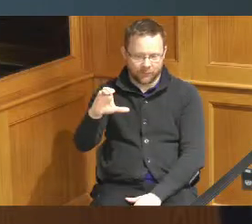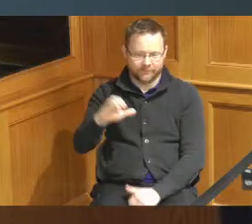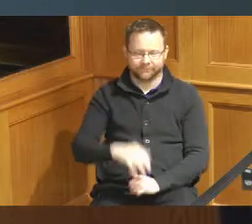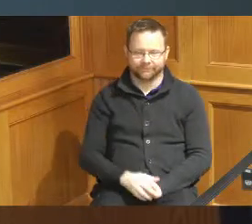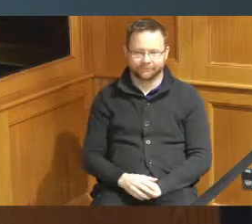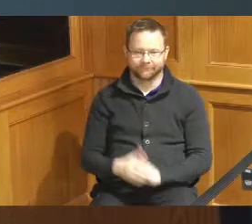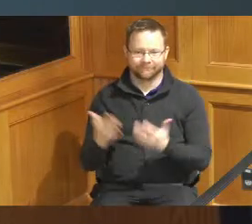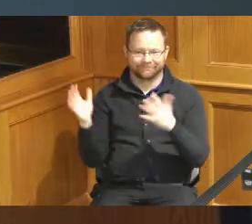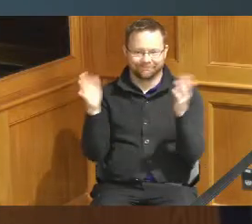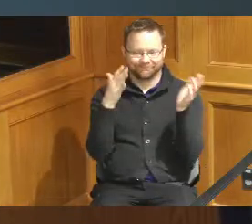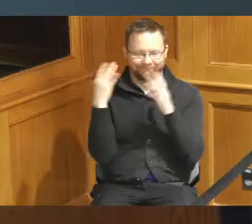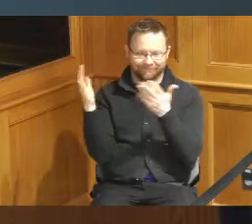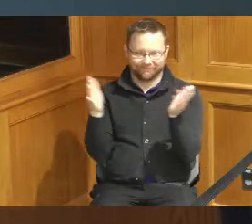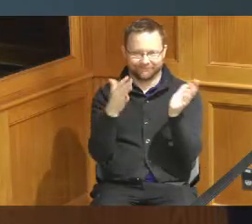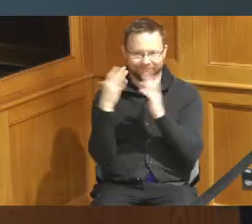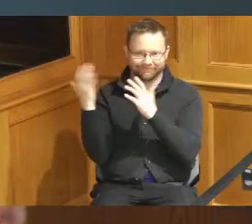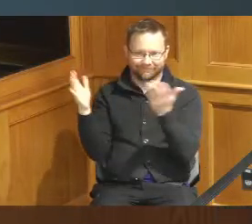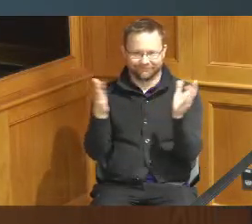Hamilton County.